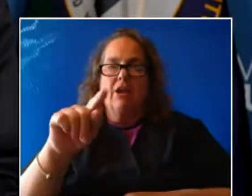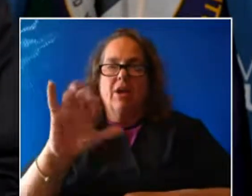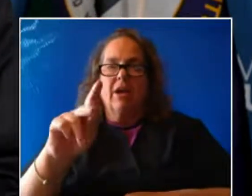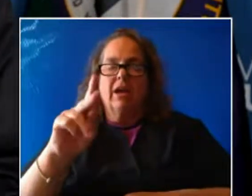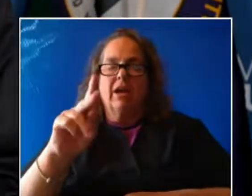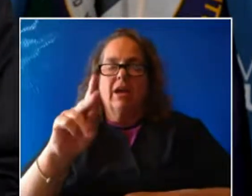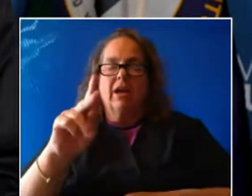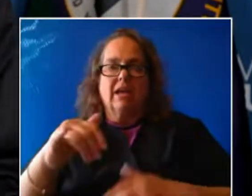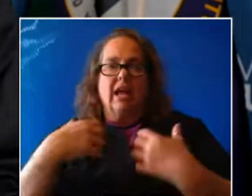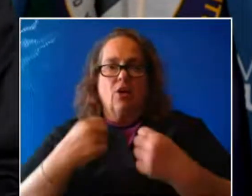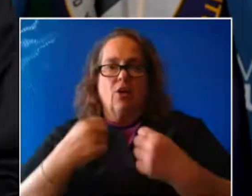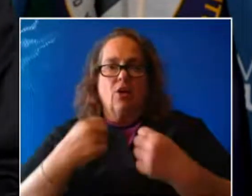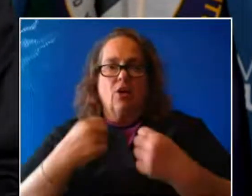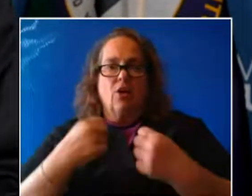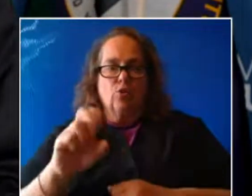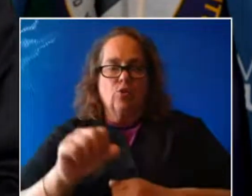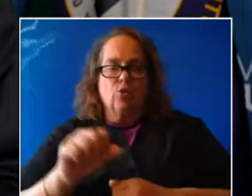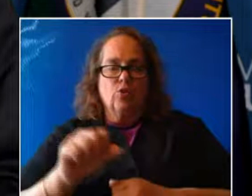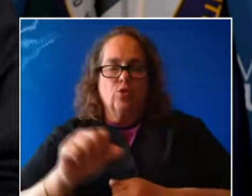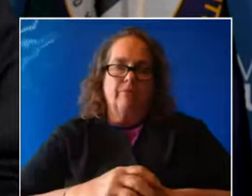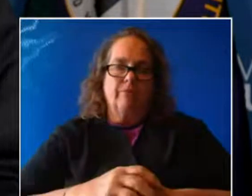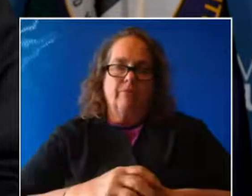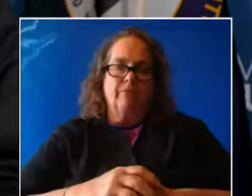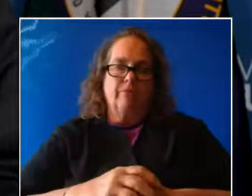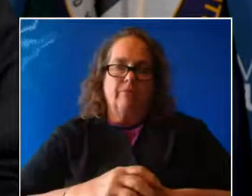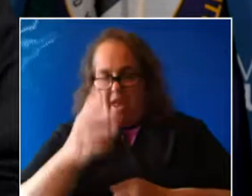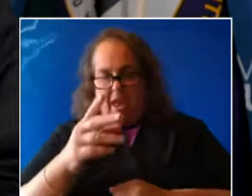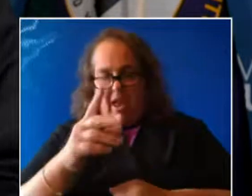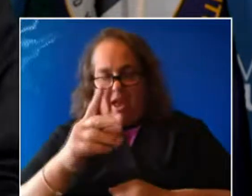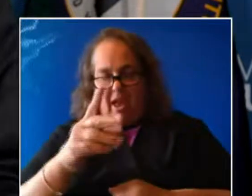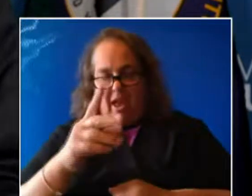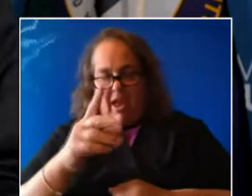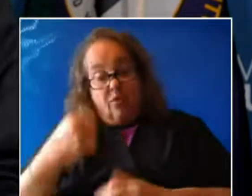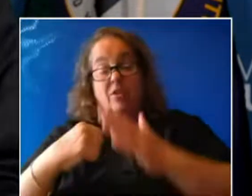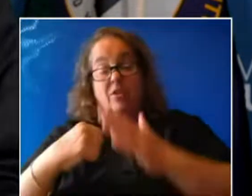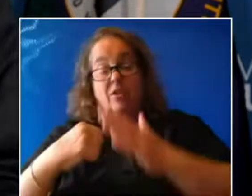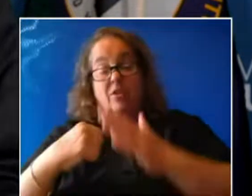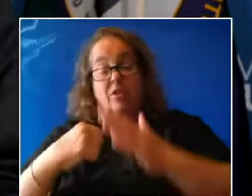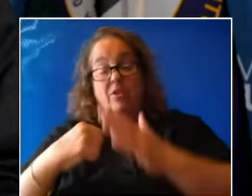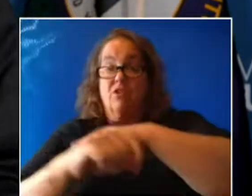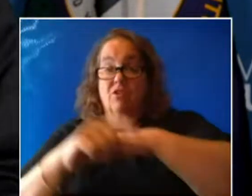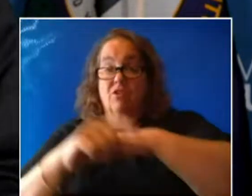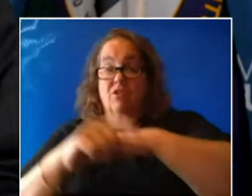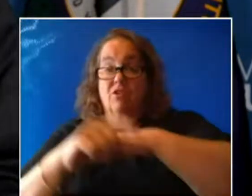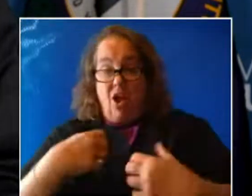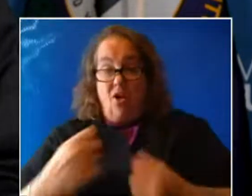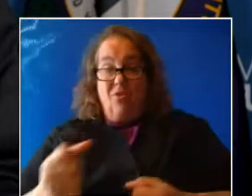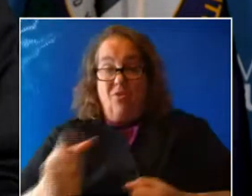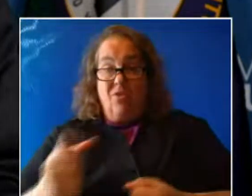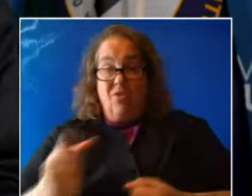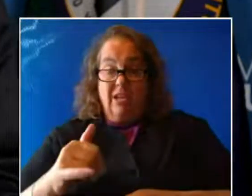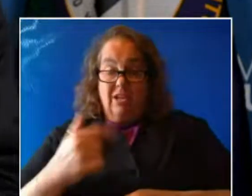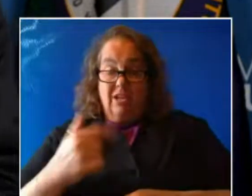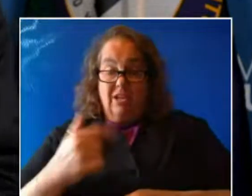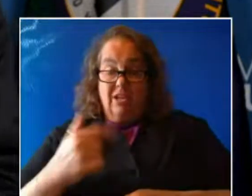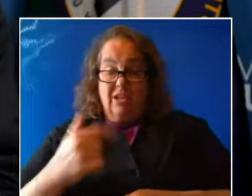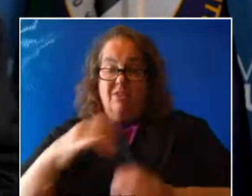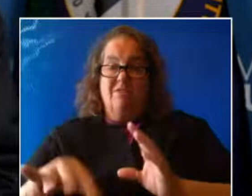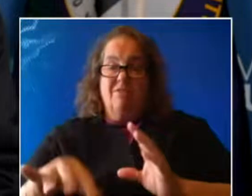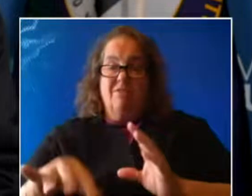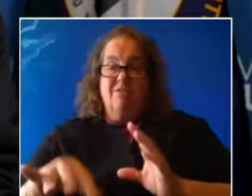Hi, Governor. The Foundation for Healthy Kentucky's latest poll found that 43% of Republicans said